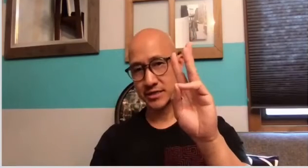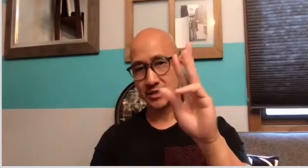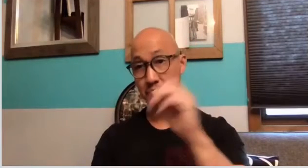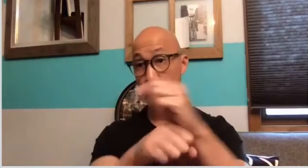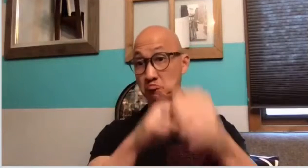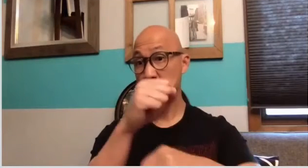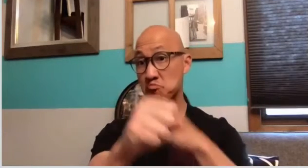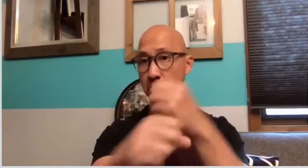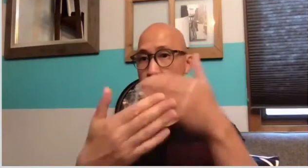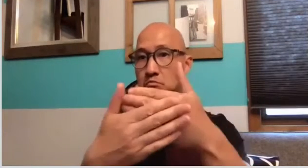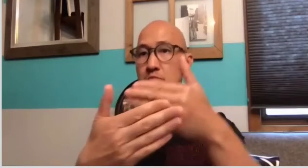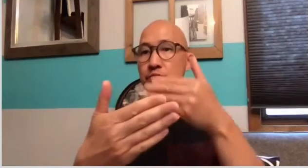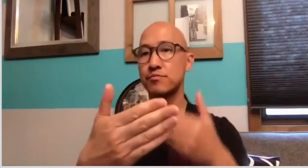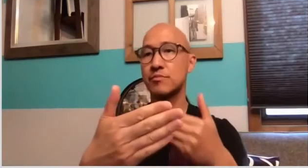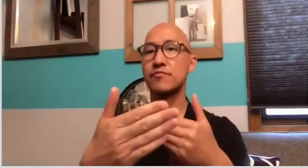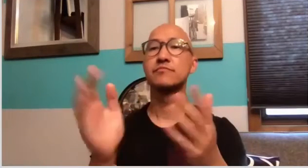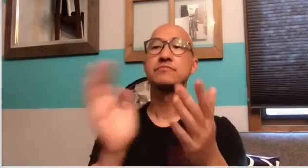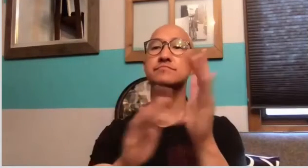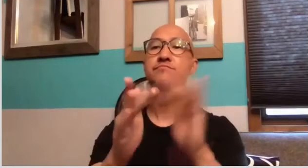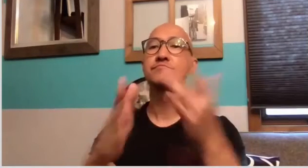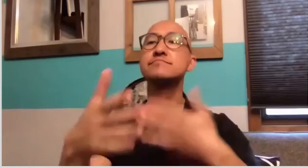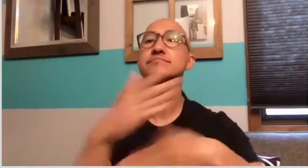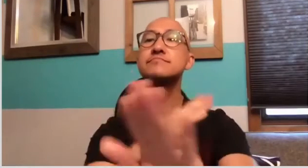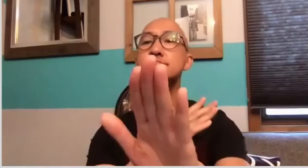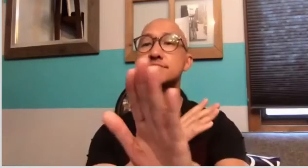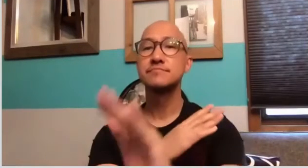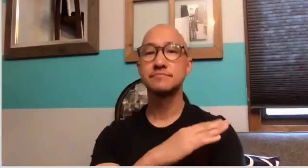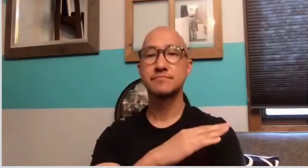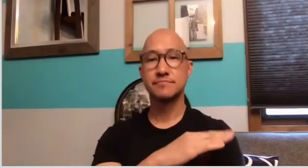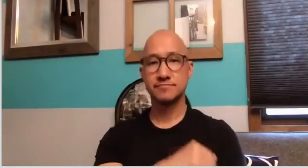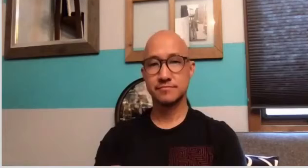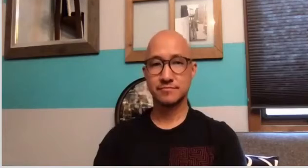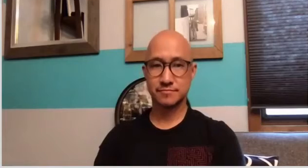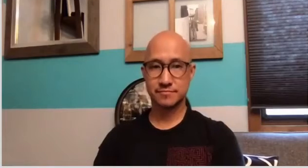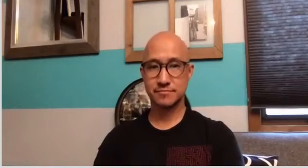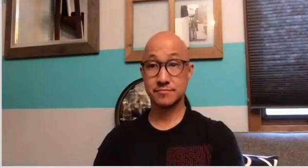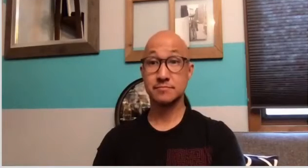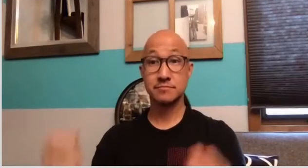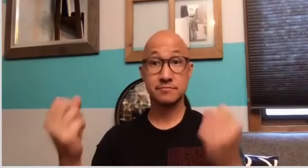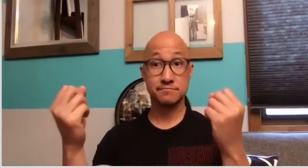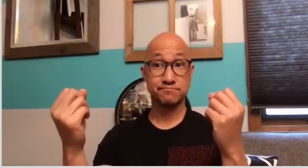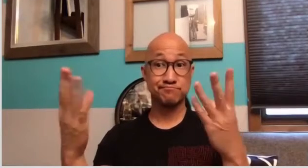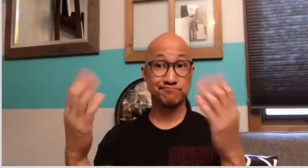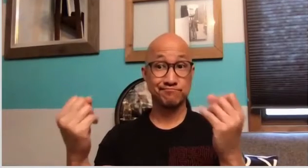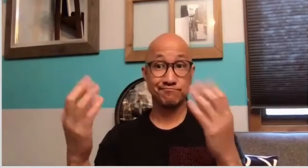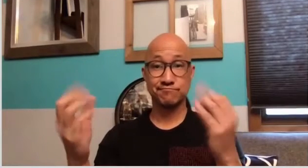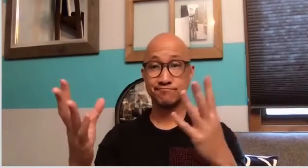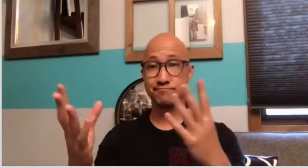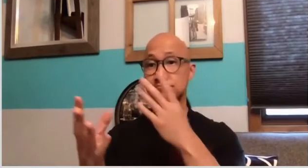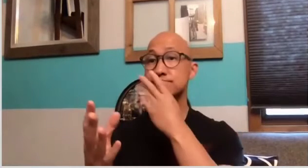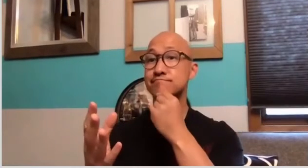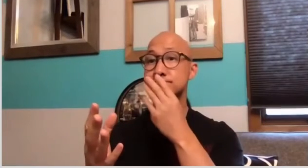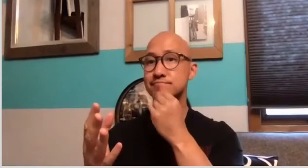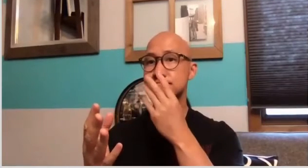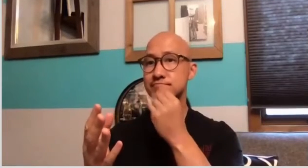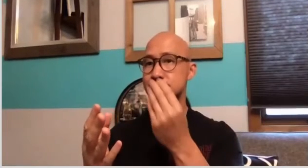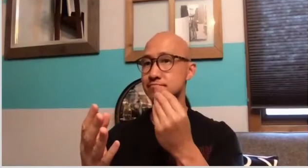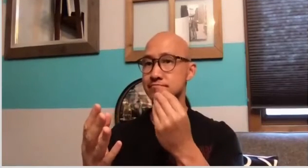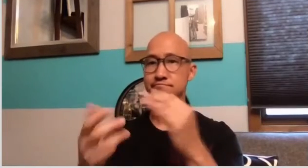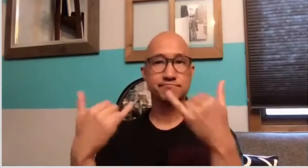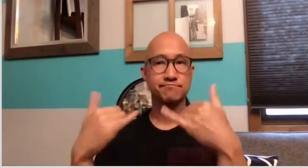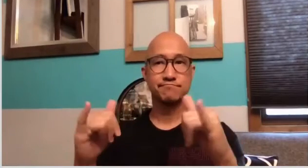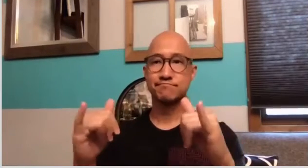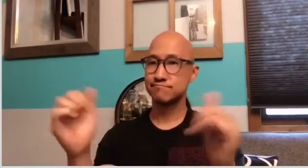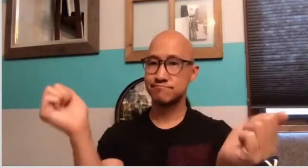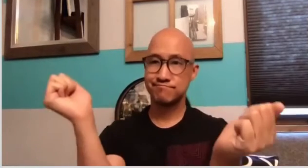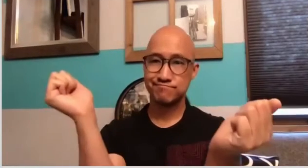Persians. The exiles may have been wondering what would become of them. Their future must have looked very bleak. Chances of ever